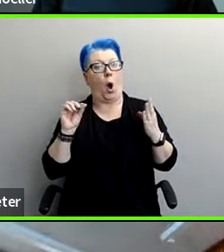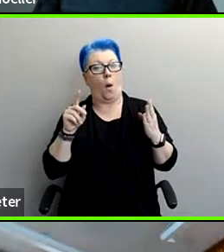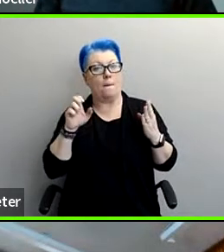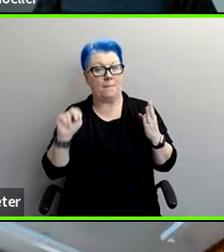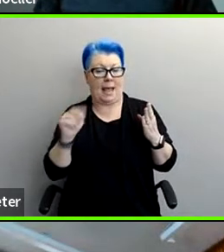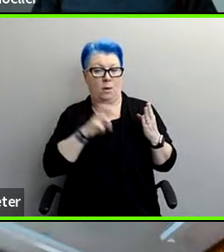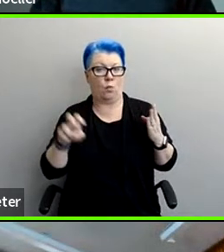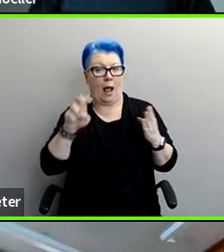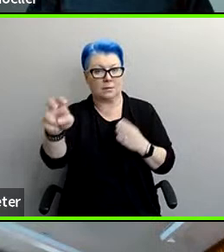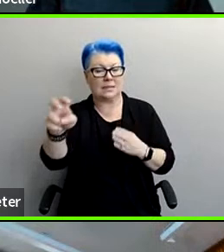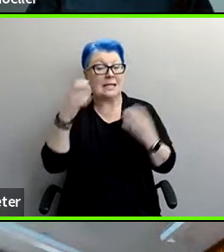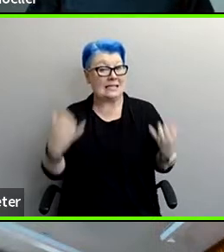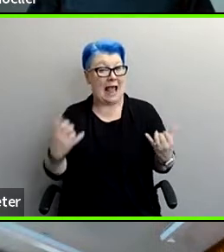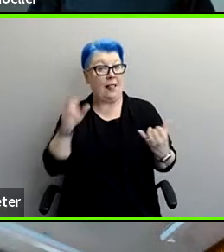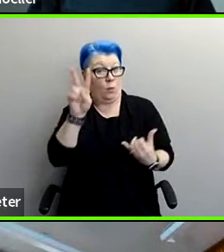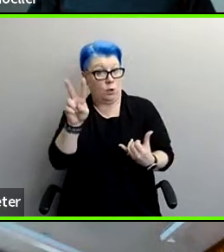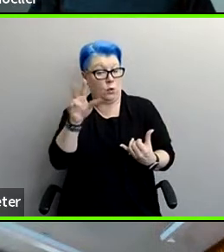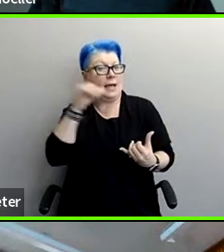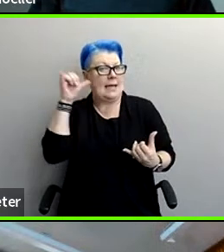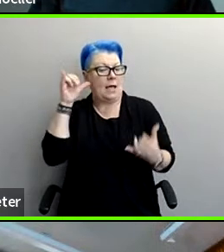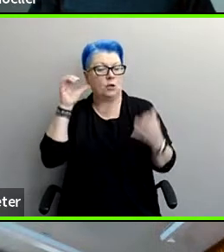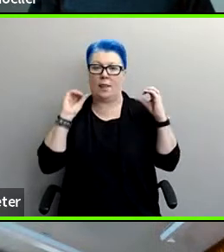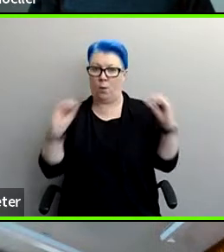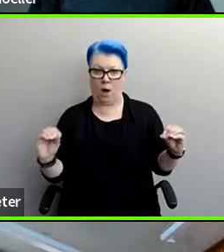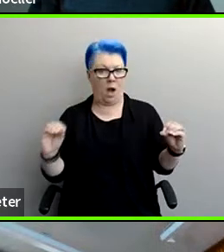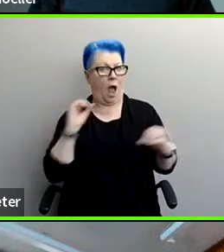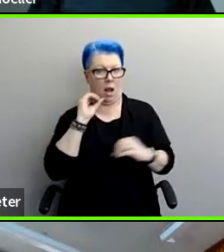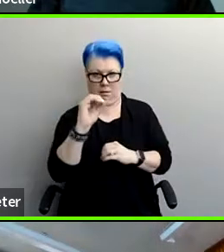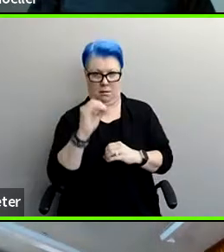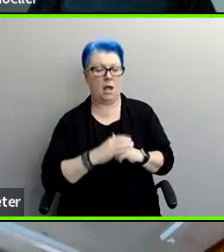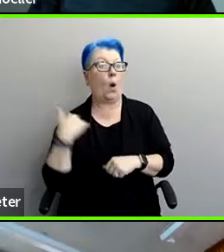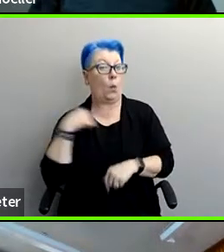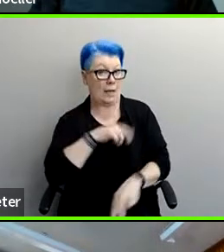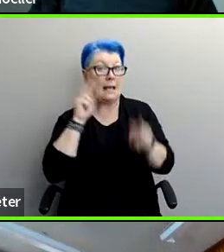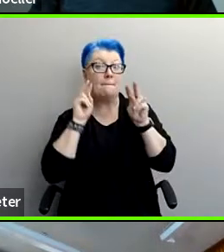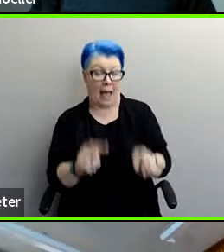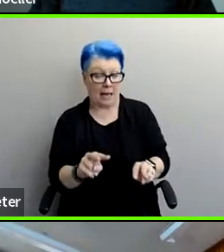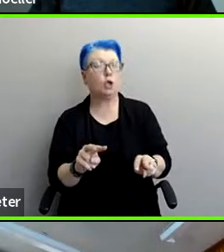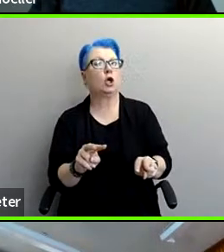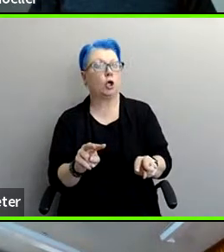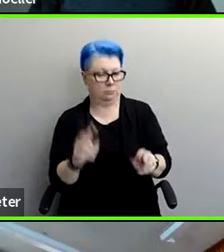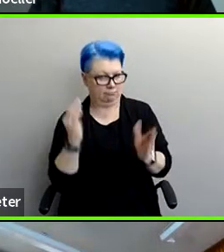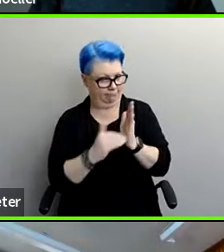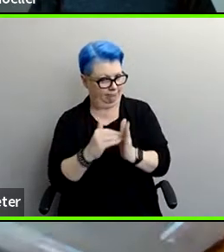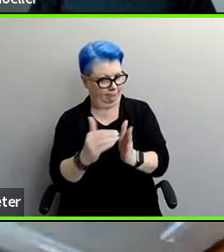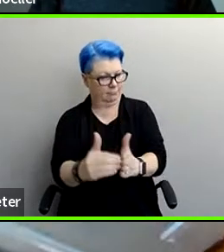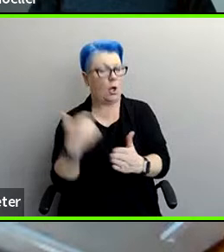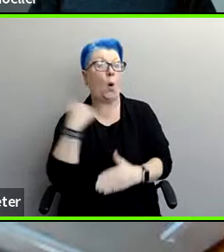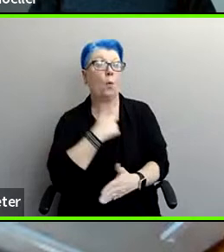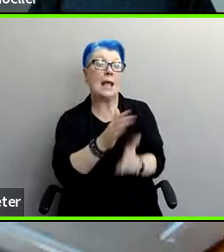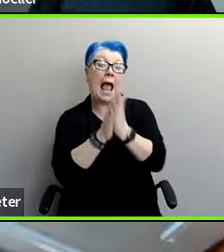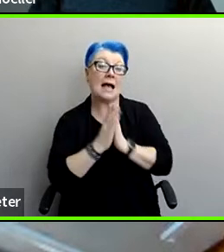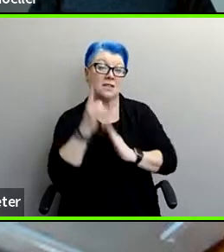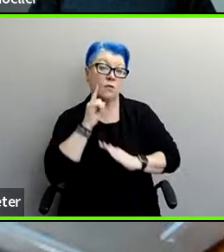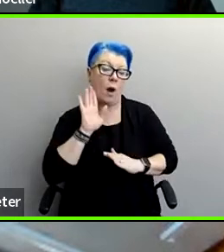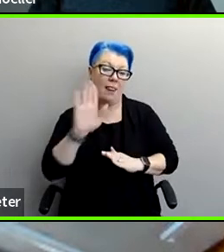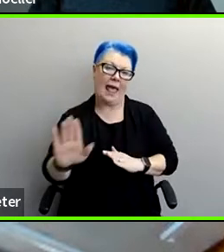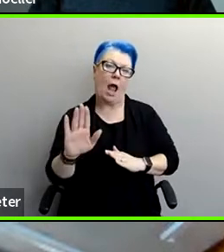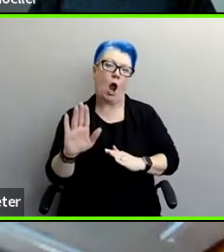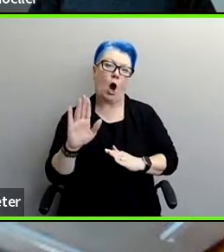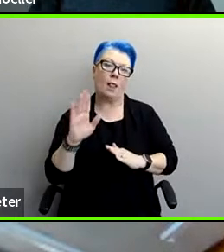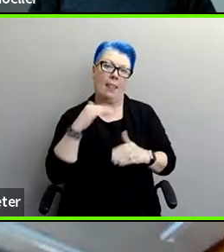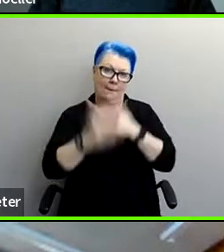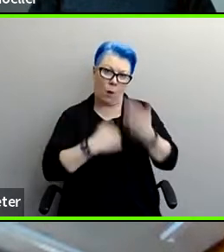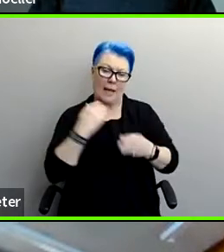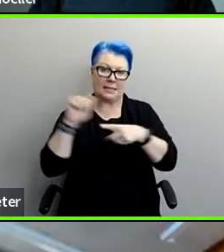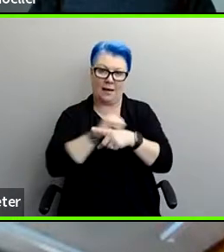2. Yesterday there weren't any. So we monitor them regularly. We ask for their pipeline of training so that we can